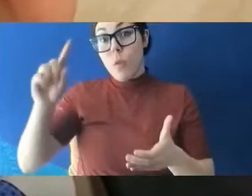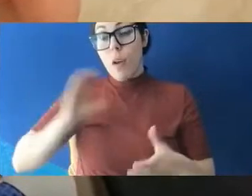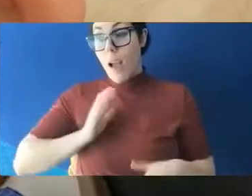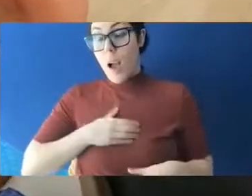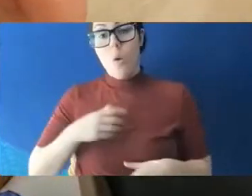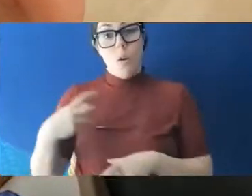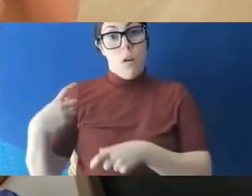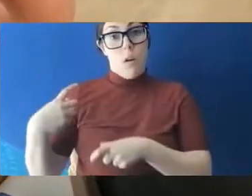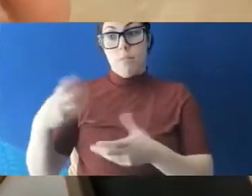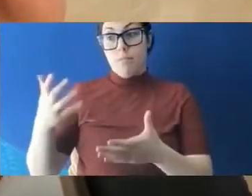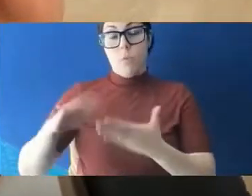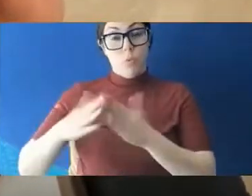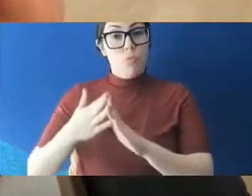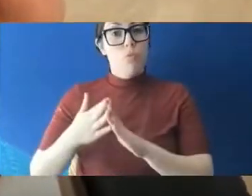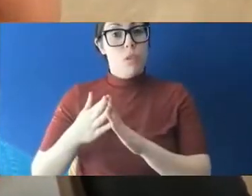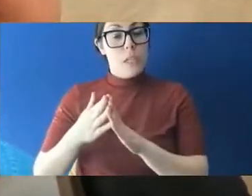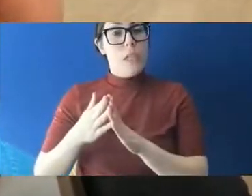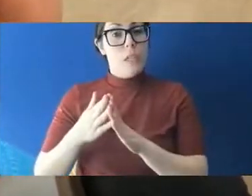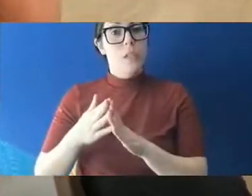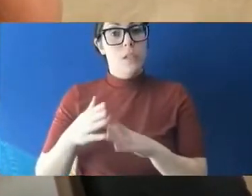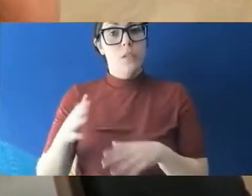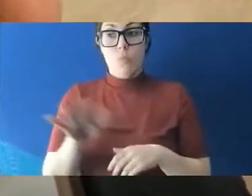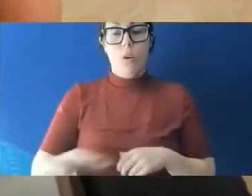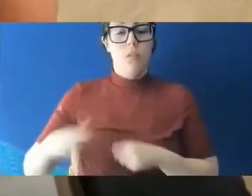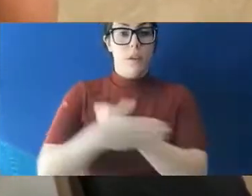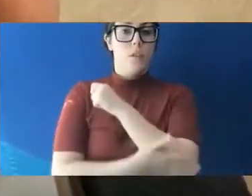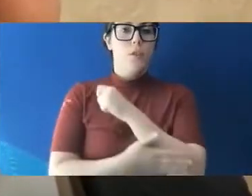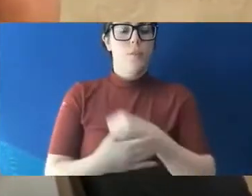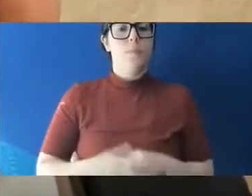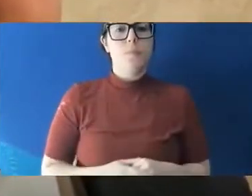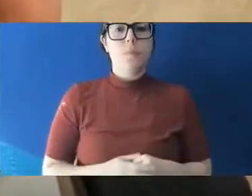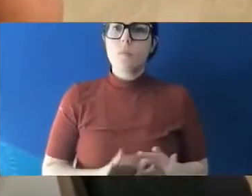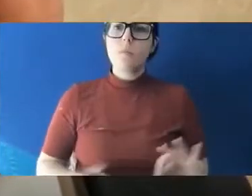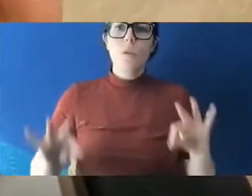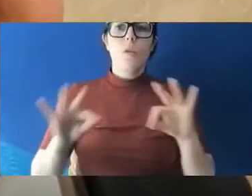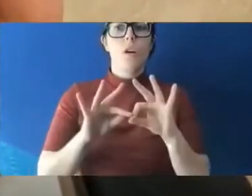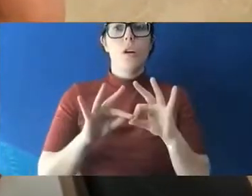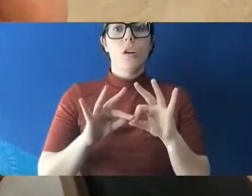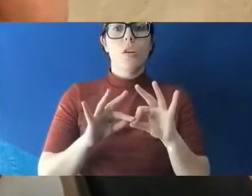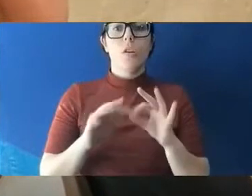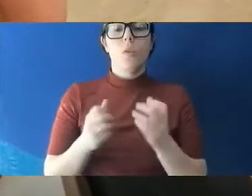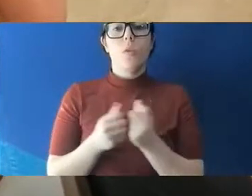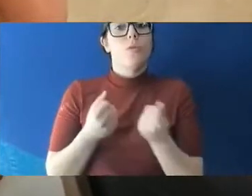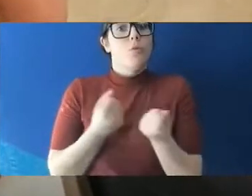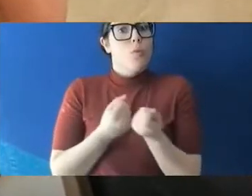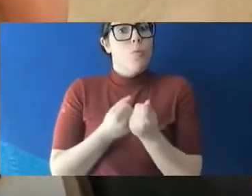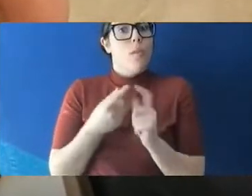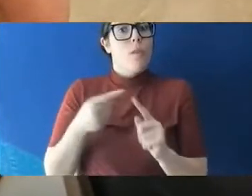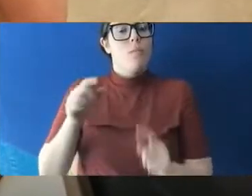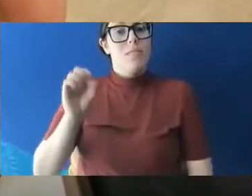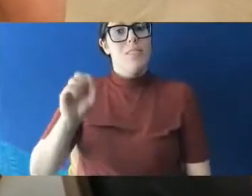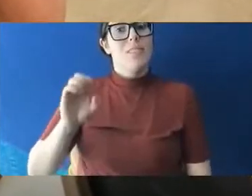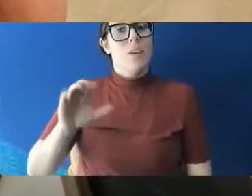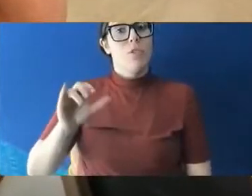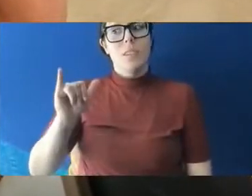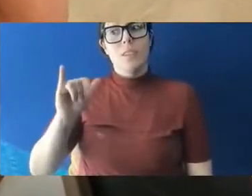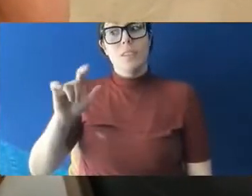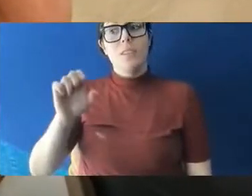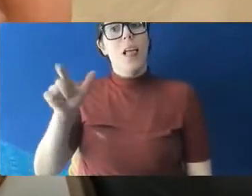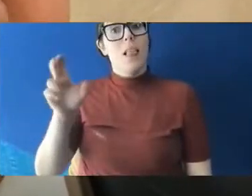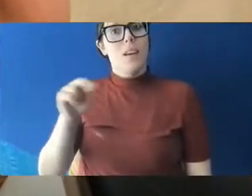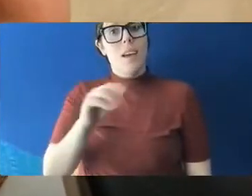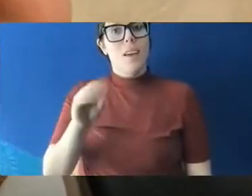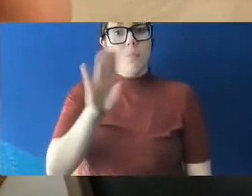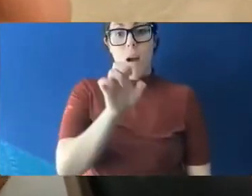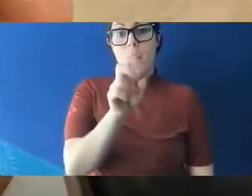our community development finance institutions throughout the country. It's very critical that with the support of Secretary Yellen and the Biden